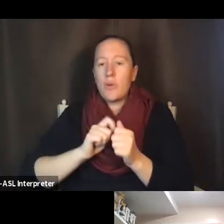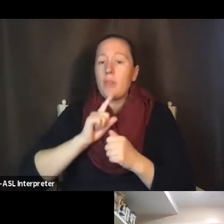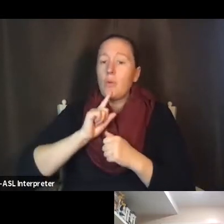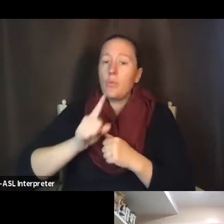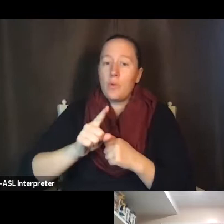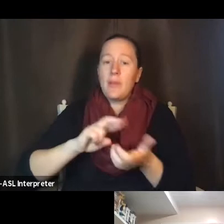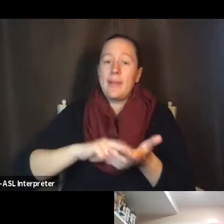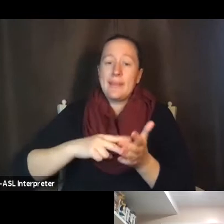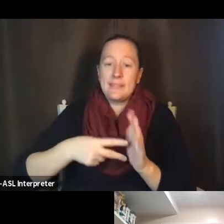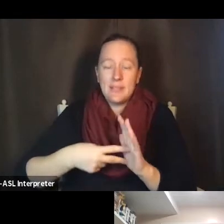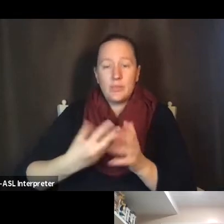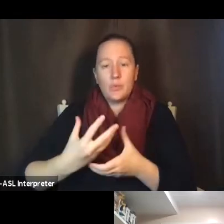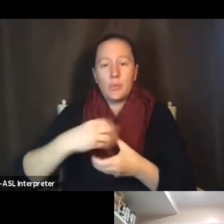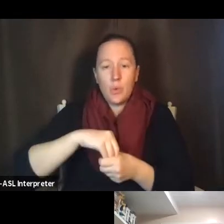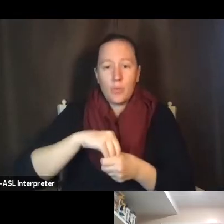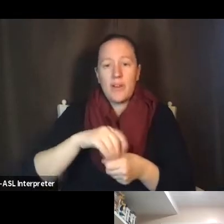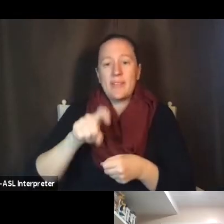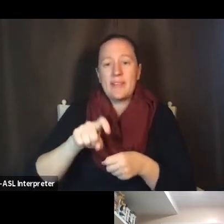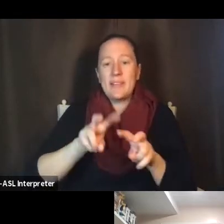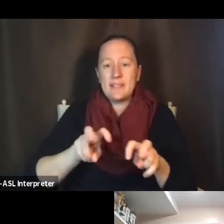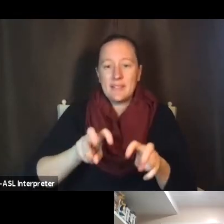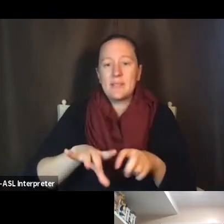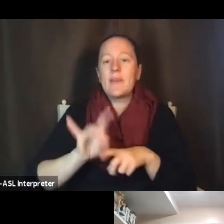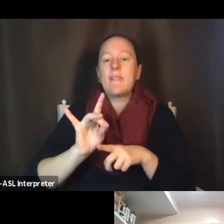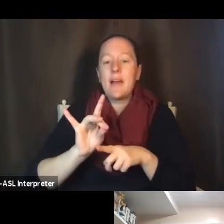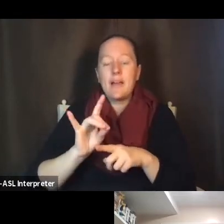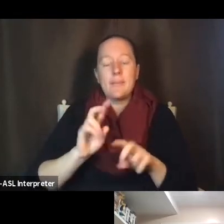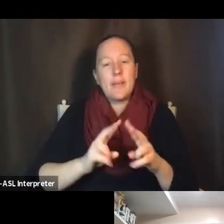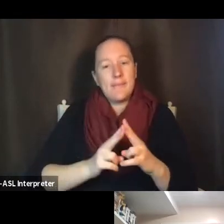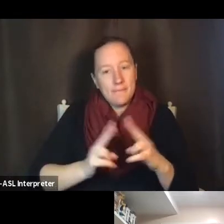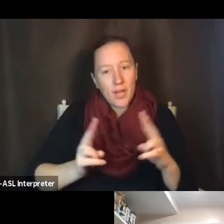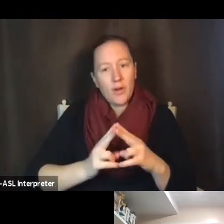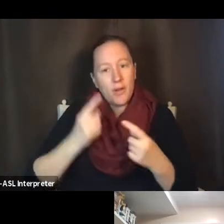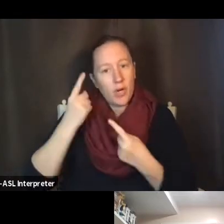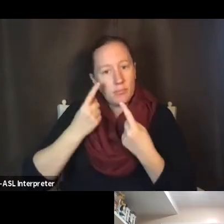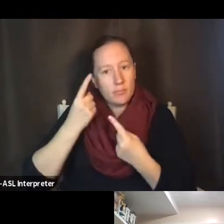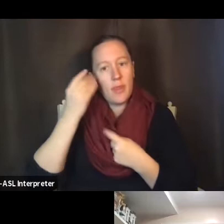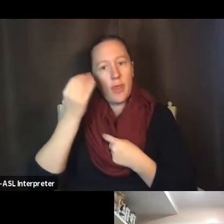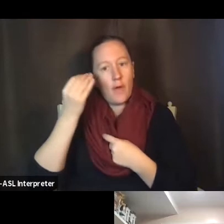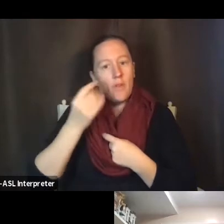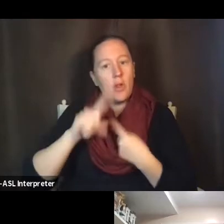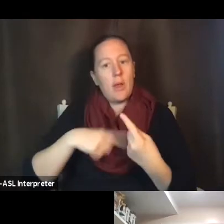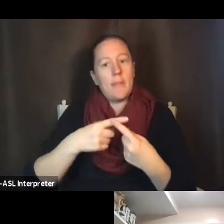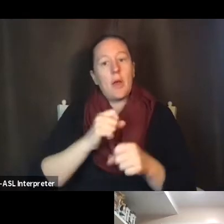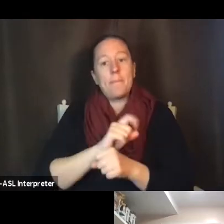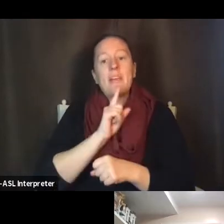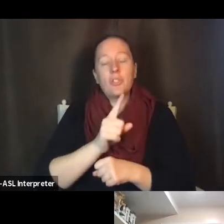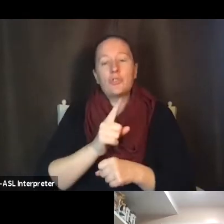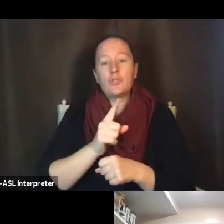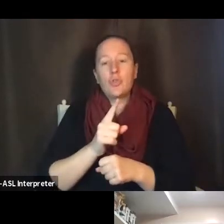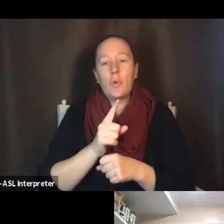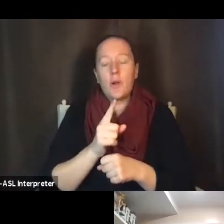to incorporate the needs assessment findings and be very thoughtful about making sure that it informed decision